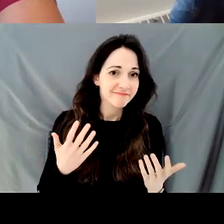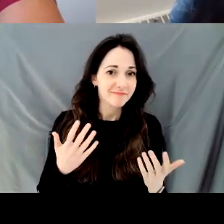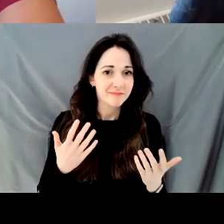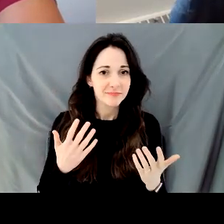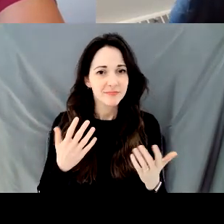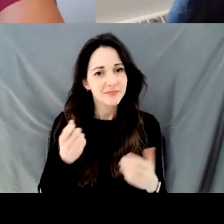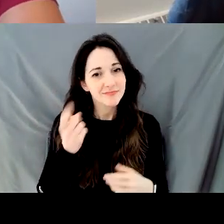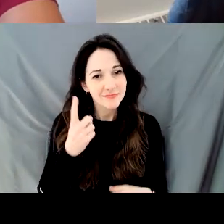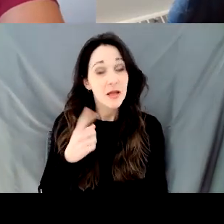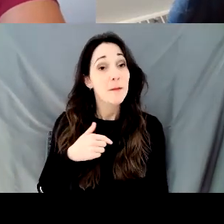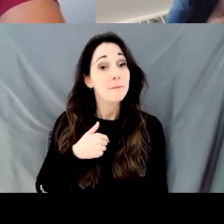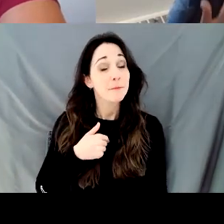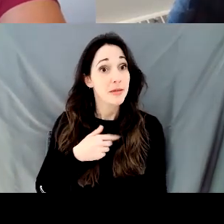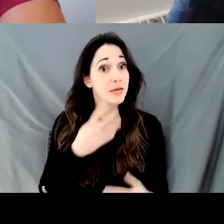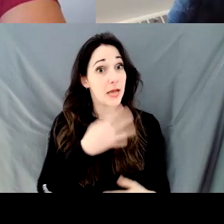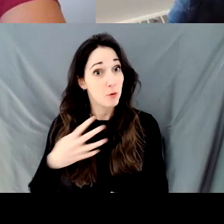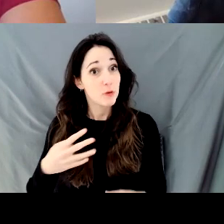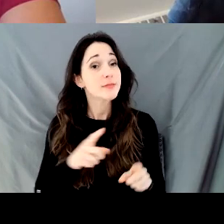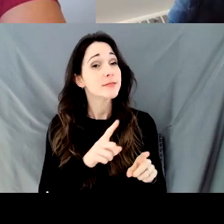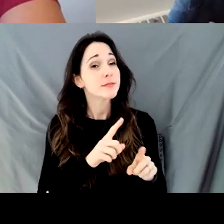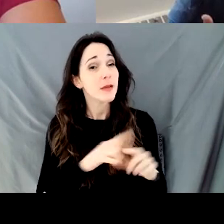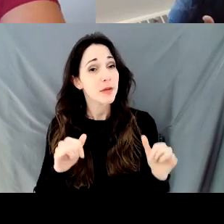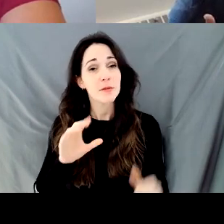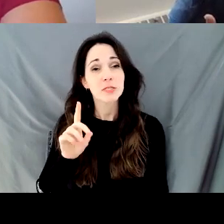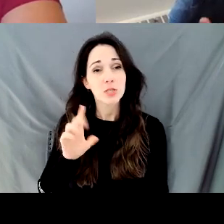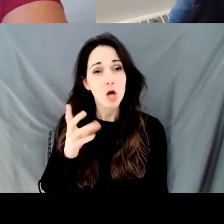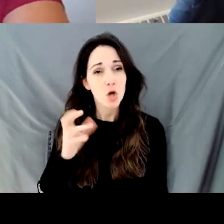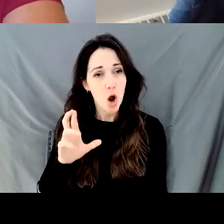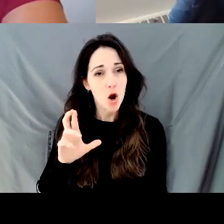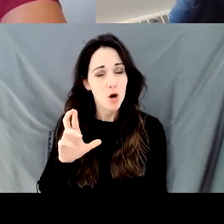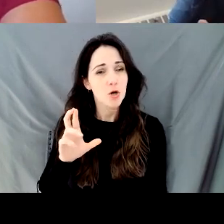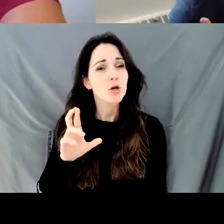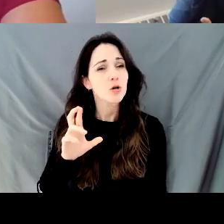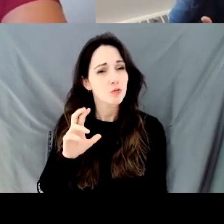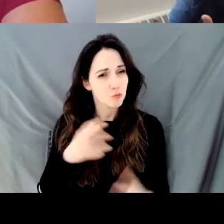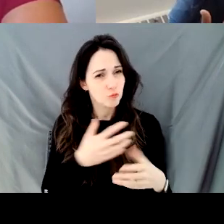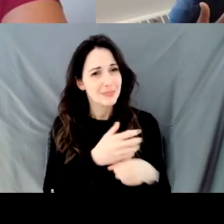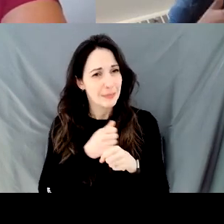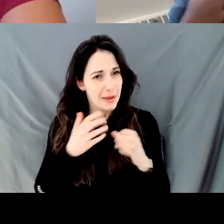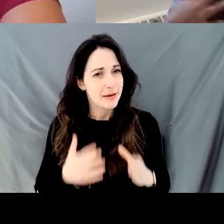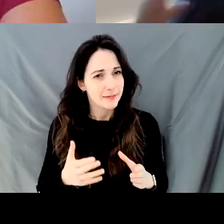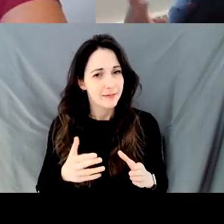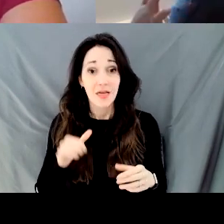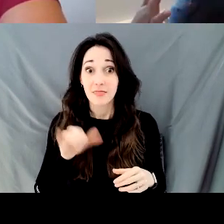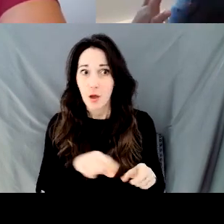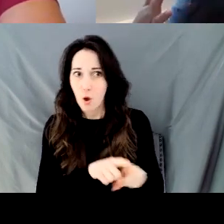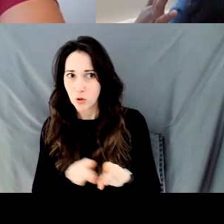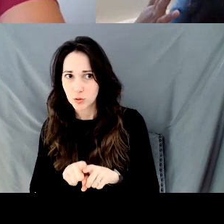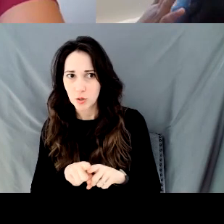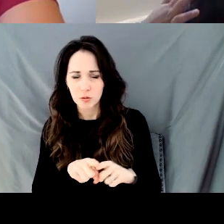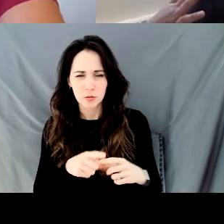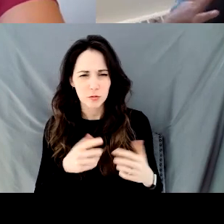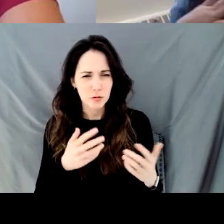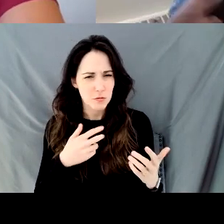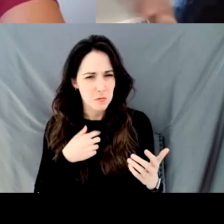DACA recipient. So like telling that to people is really hard because there's a lot of other questions that come with